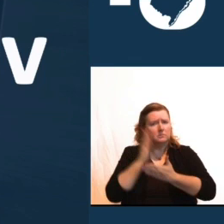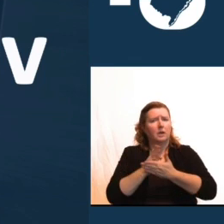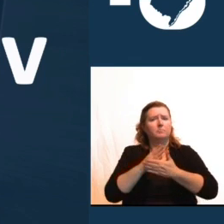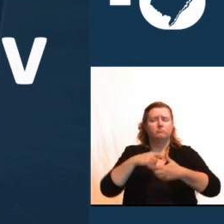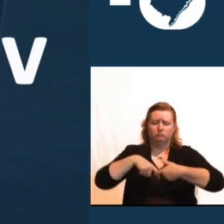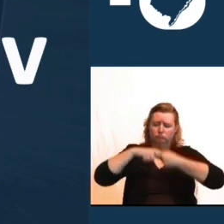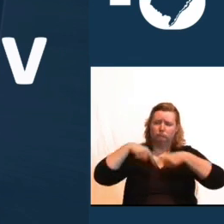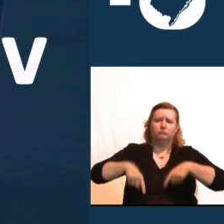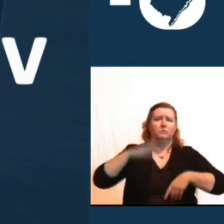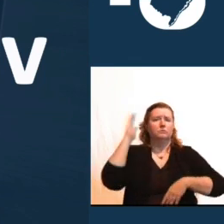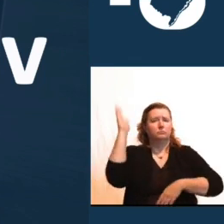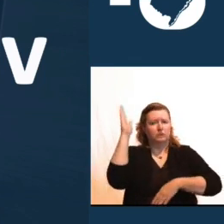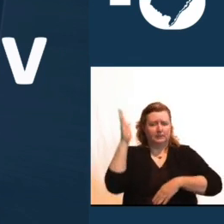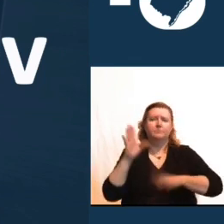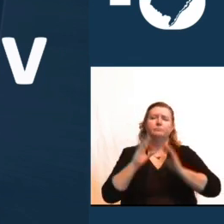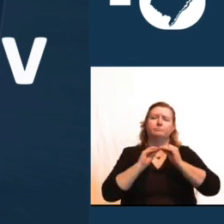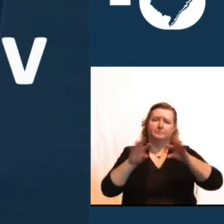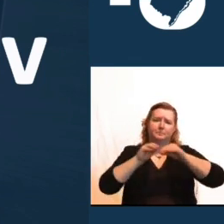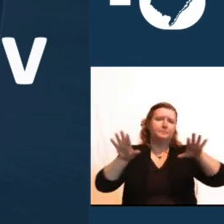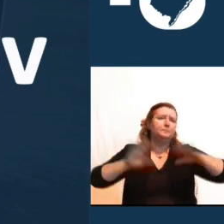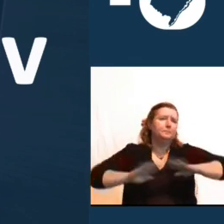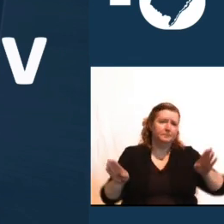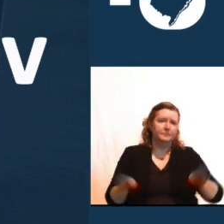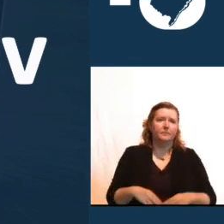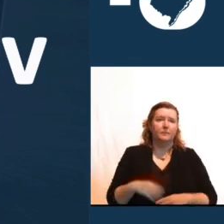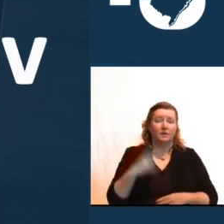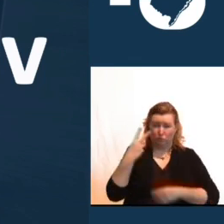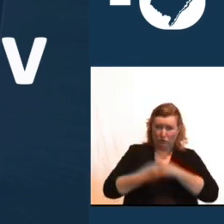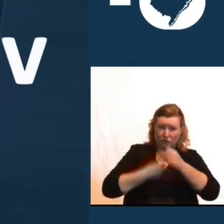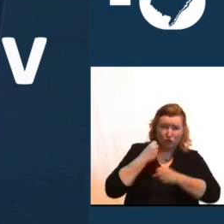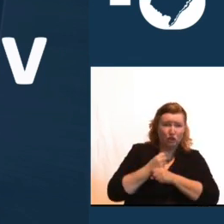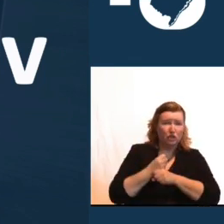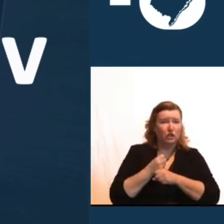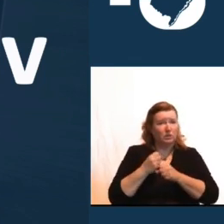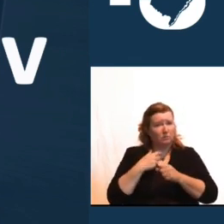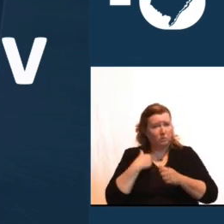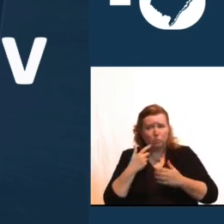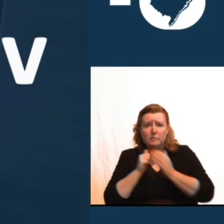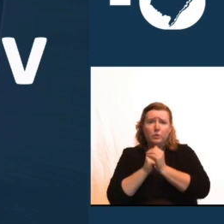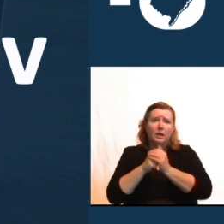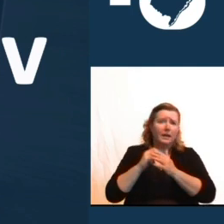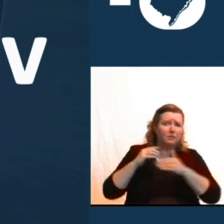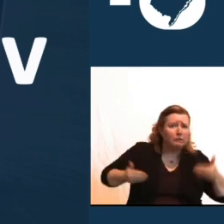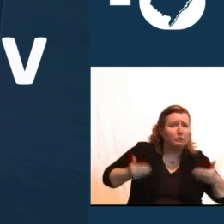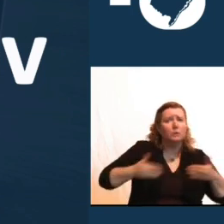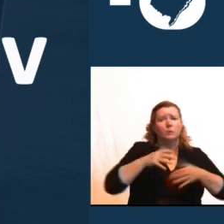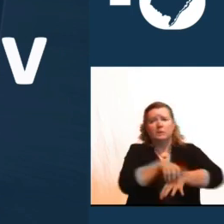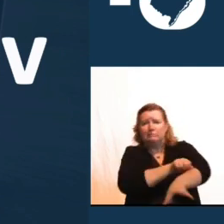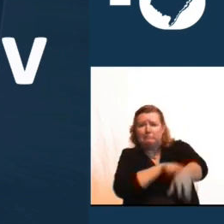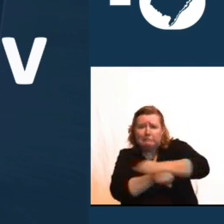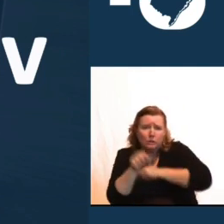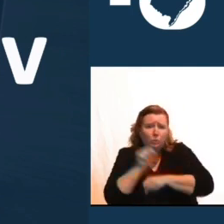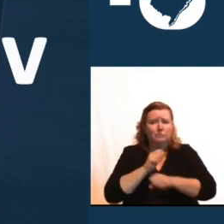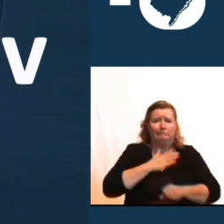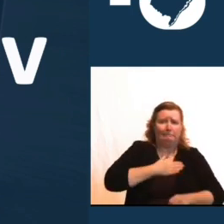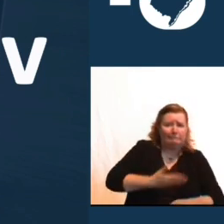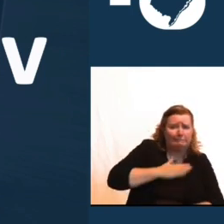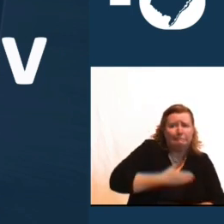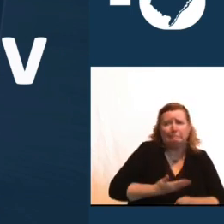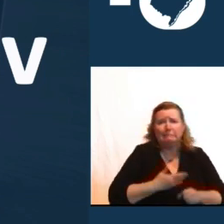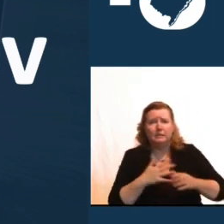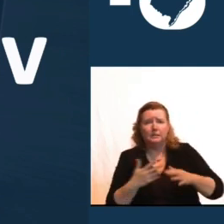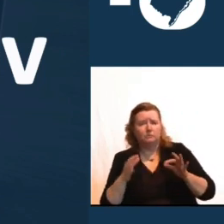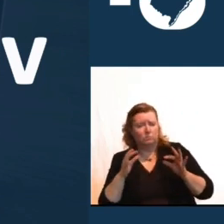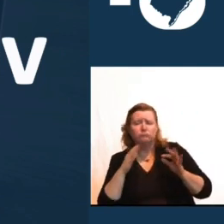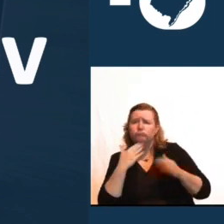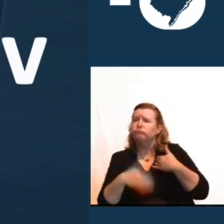overwhelmingly delivered, and then some. We're at this point only because of your dedicated work to protect yourselves, your families,